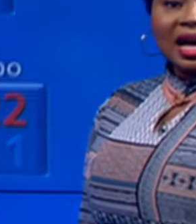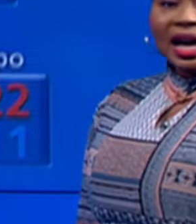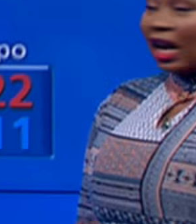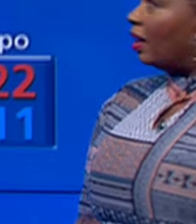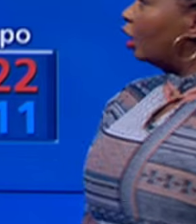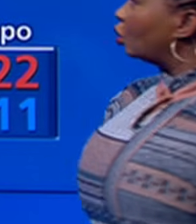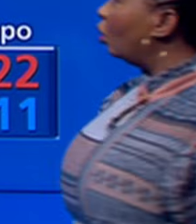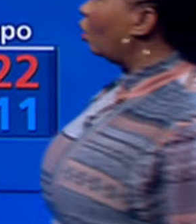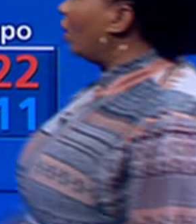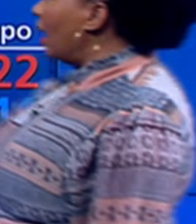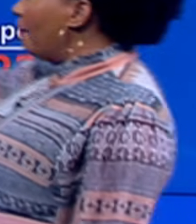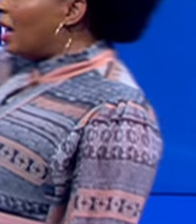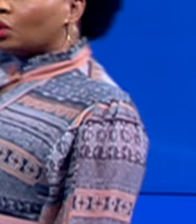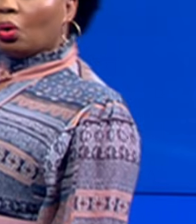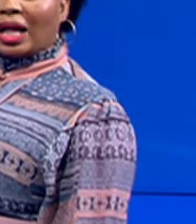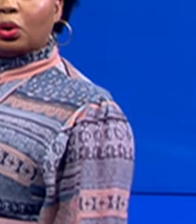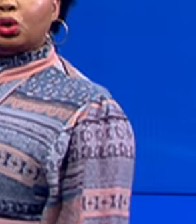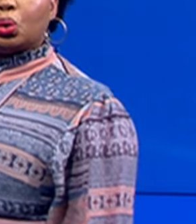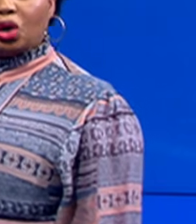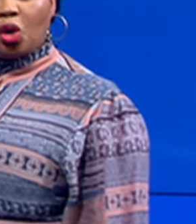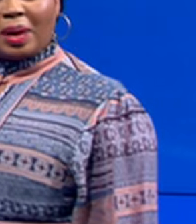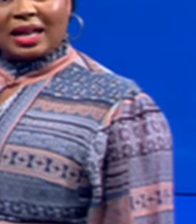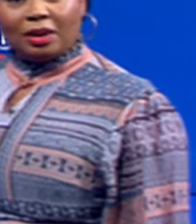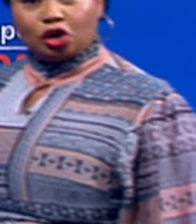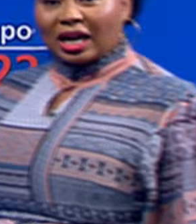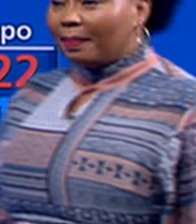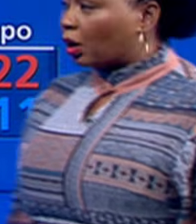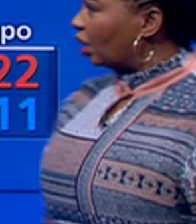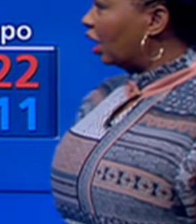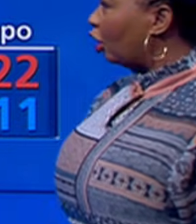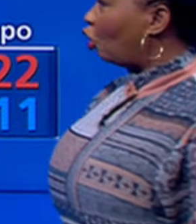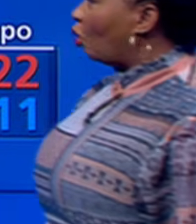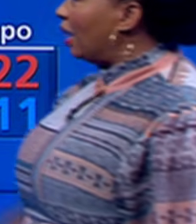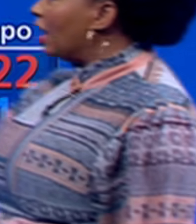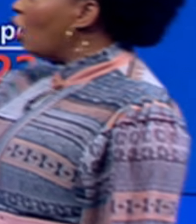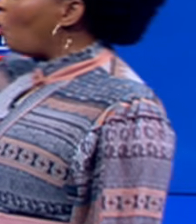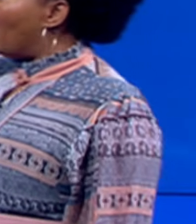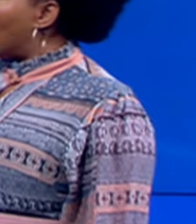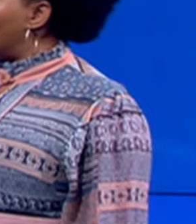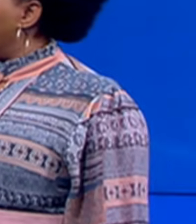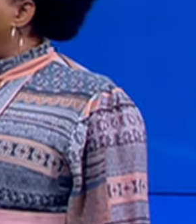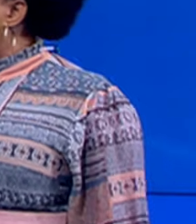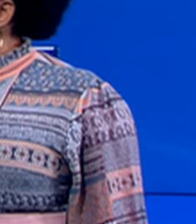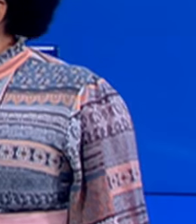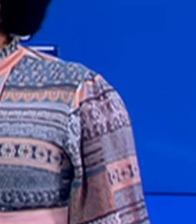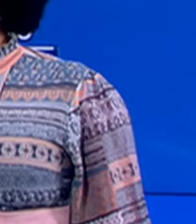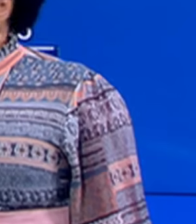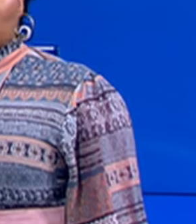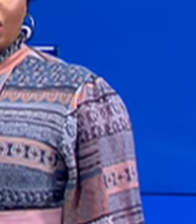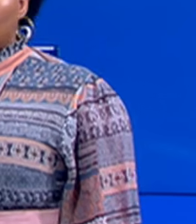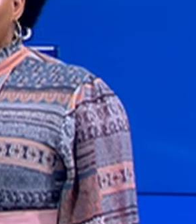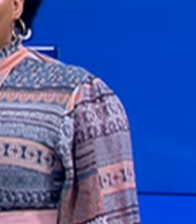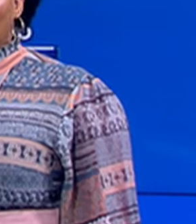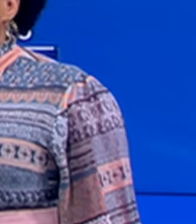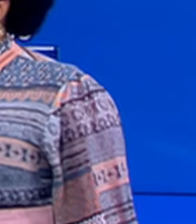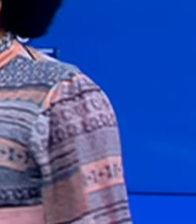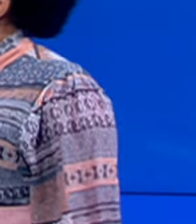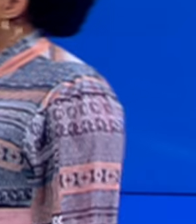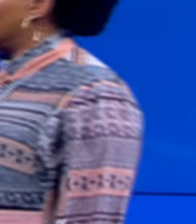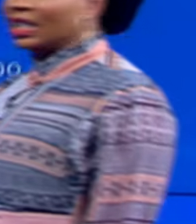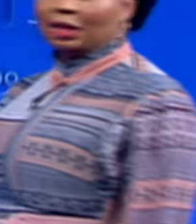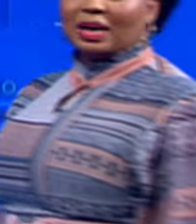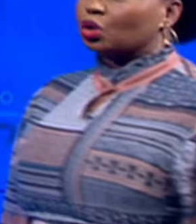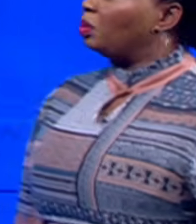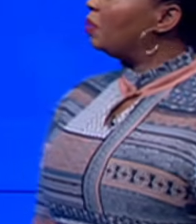go la go sasa re lebelela jwale le gona maleso go tlabe go ntše go tonya opia le tlabe le tšwele ka marung re ke re tlhokomele Komane le gona kwa Nojolo go tlabe go